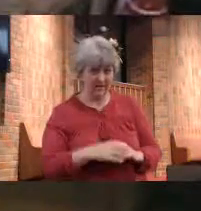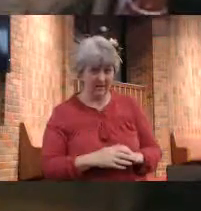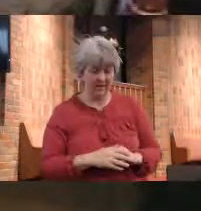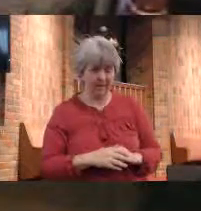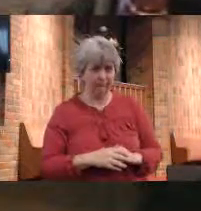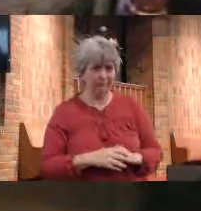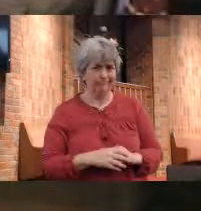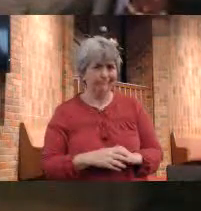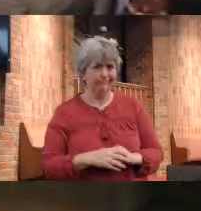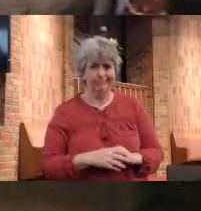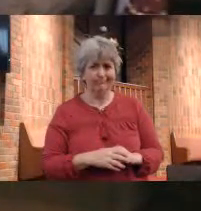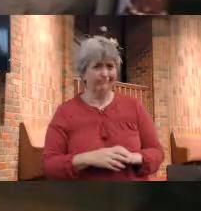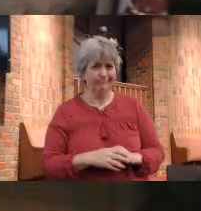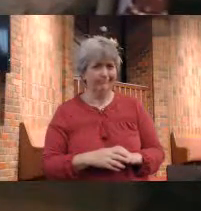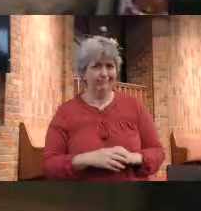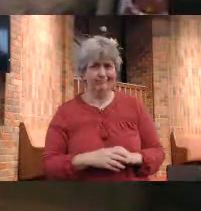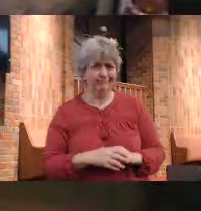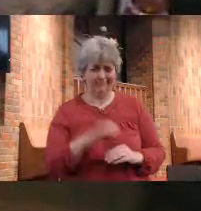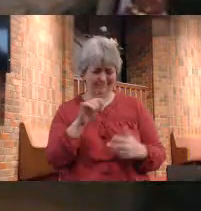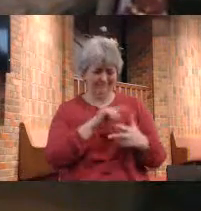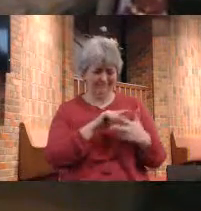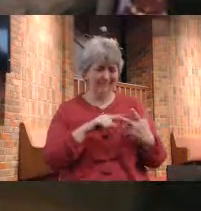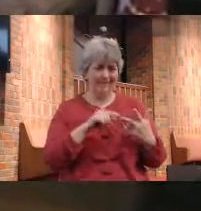That's not what leads me to prayer.